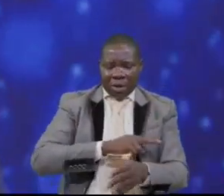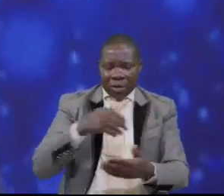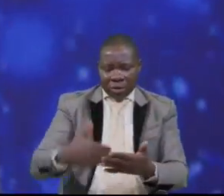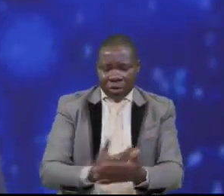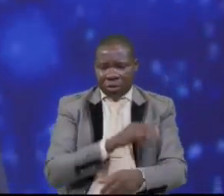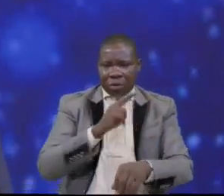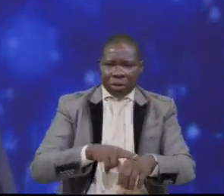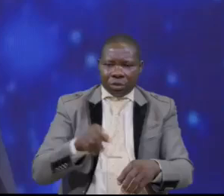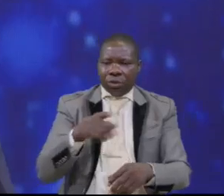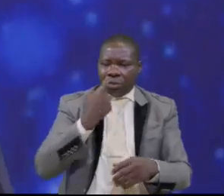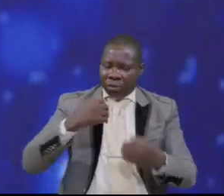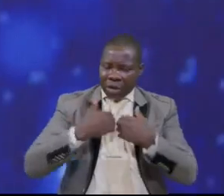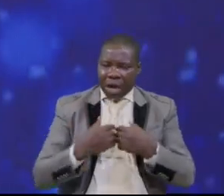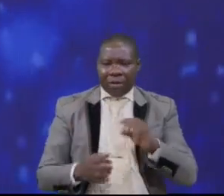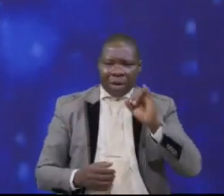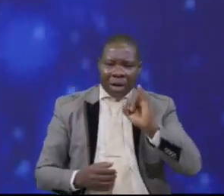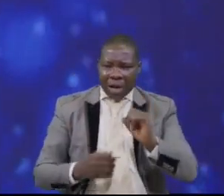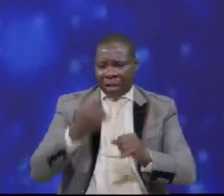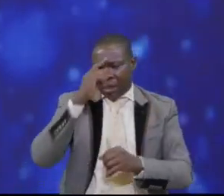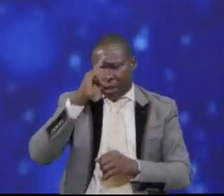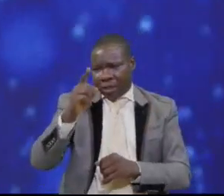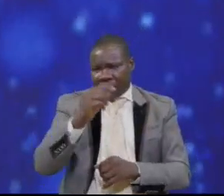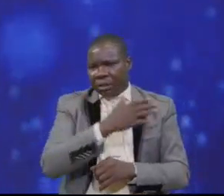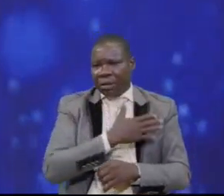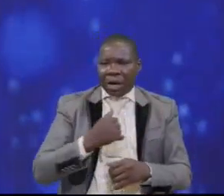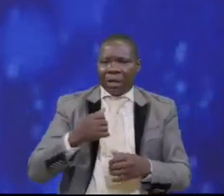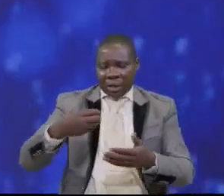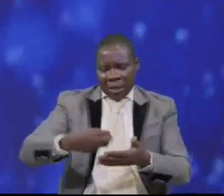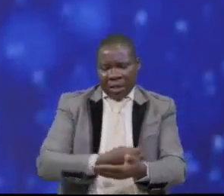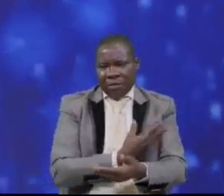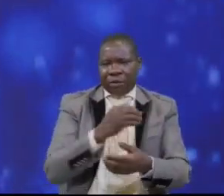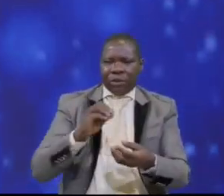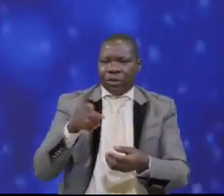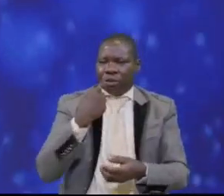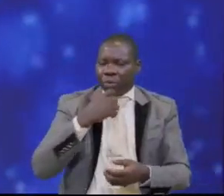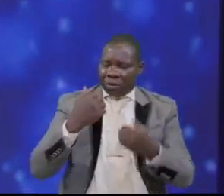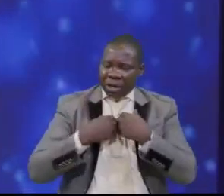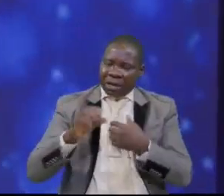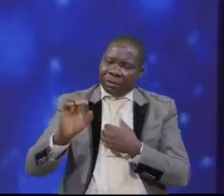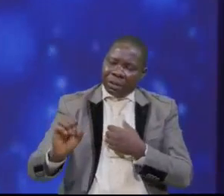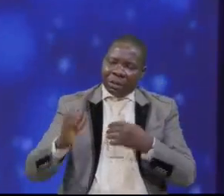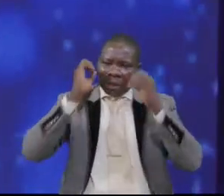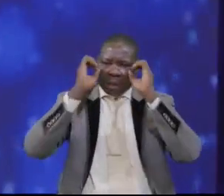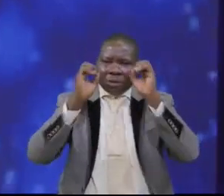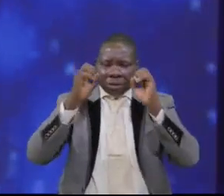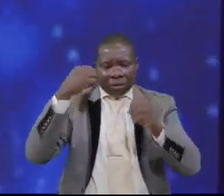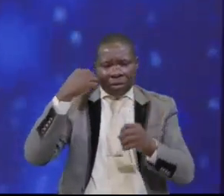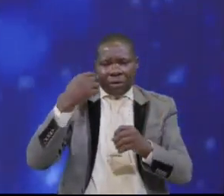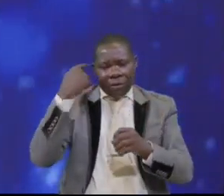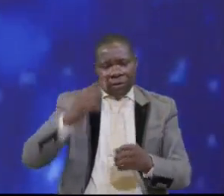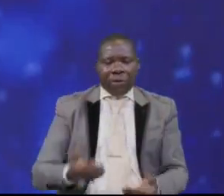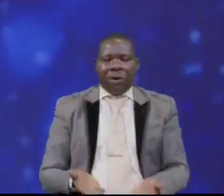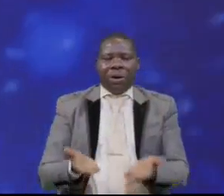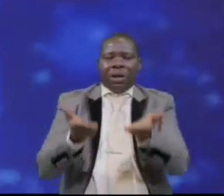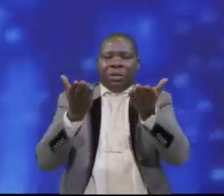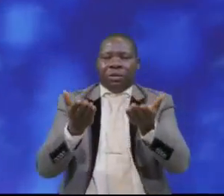I initiative and influence must have e education for elevation and they